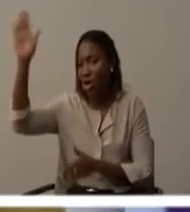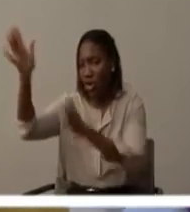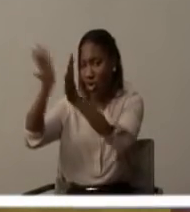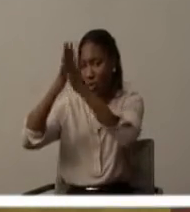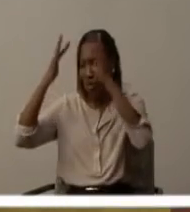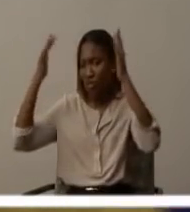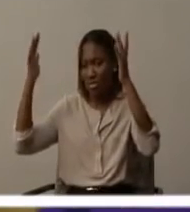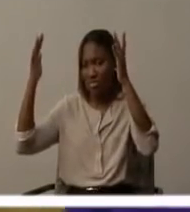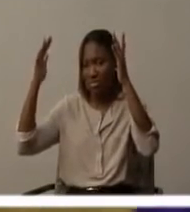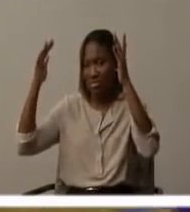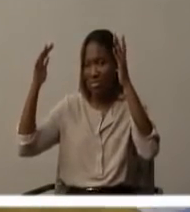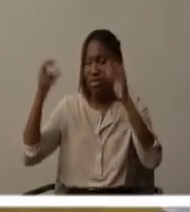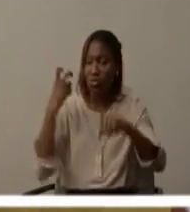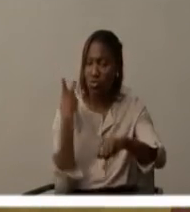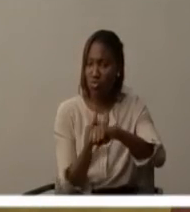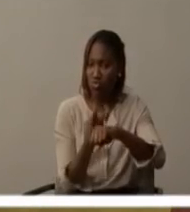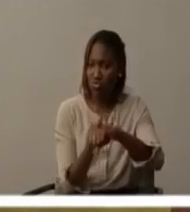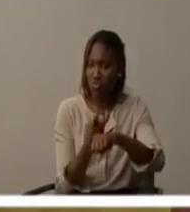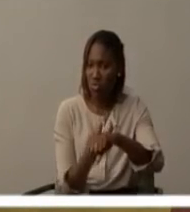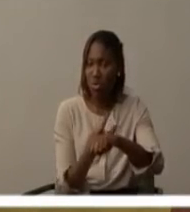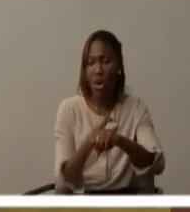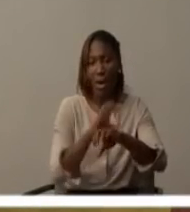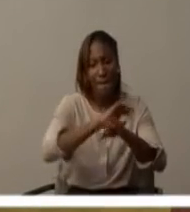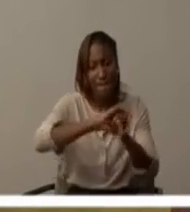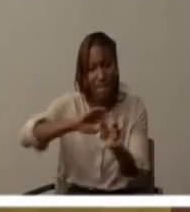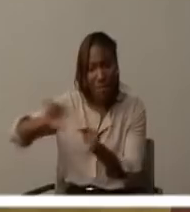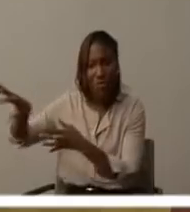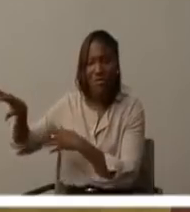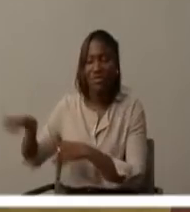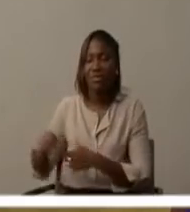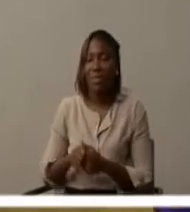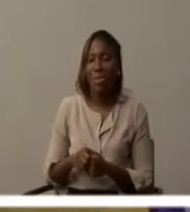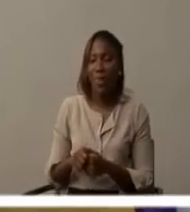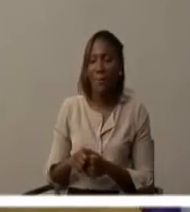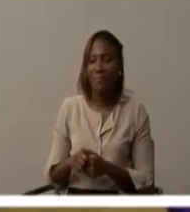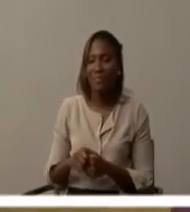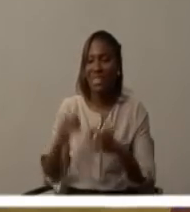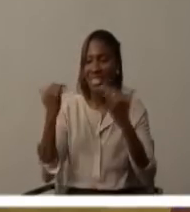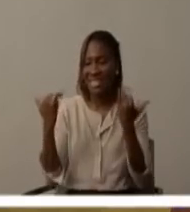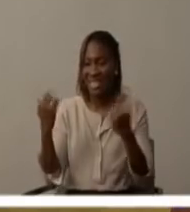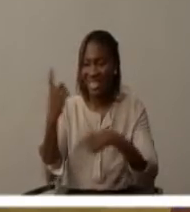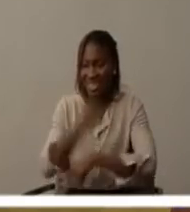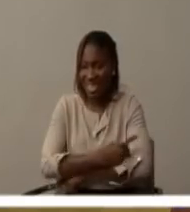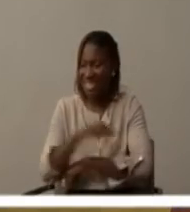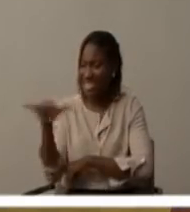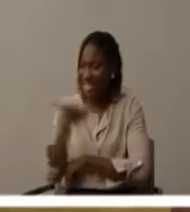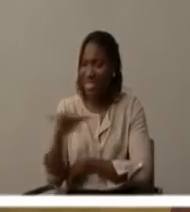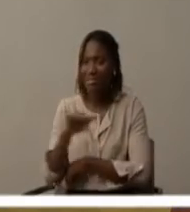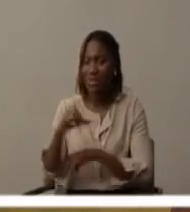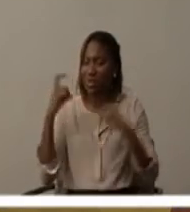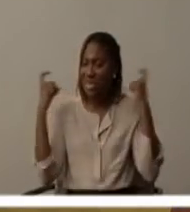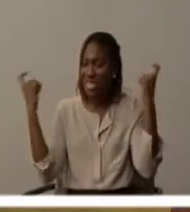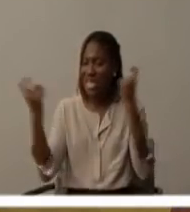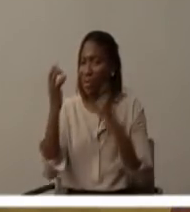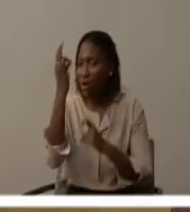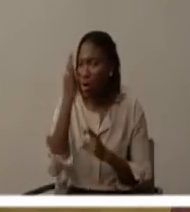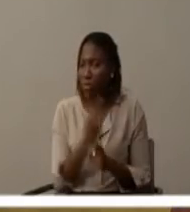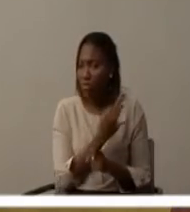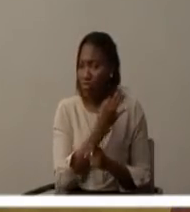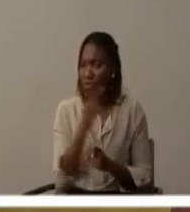it, open that grave. And today, as we celebrate Eucharist together, let us hear the word of Jesus